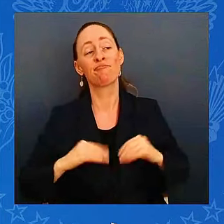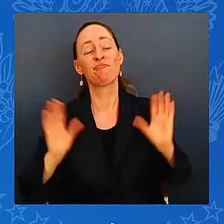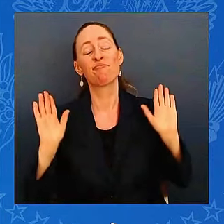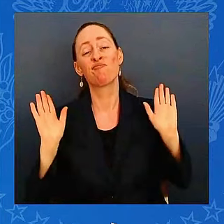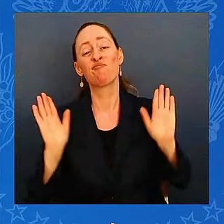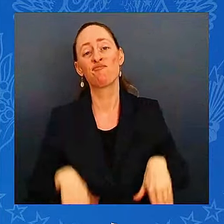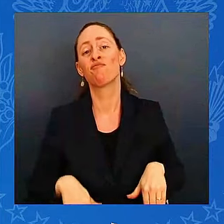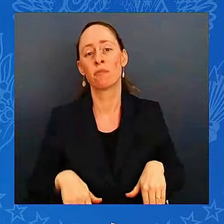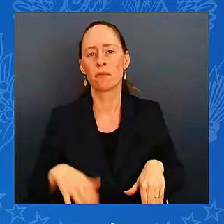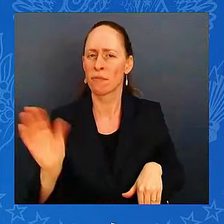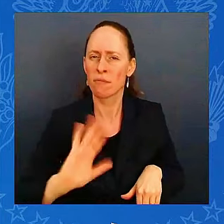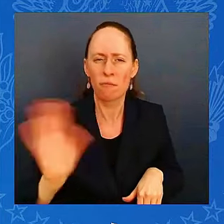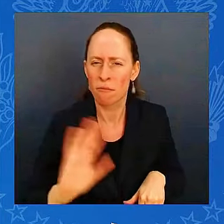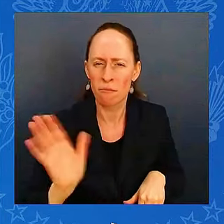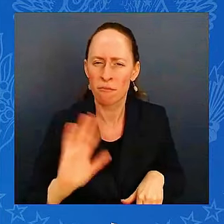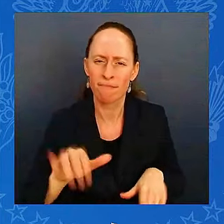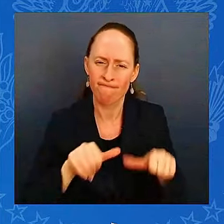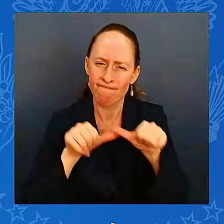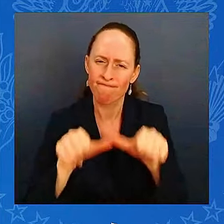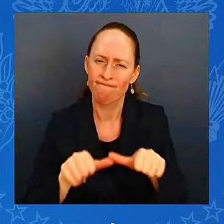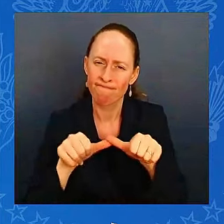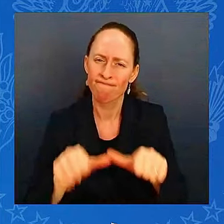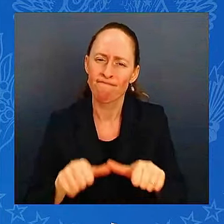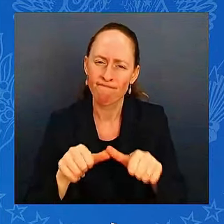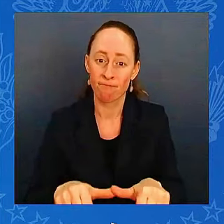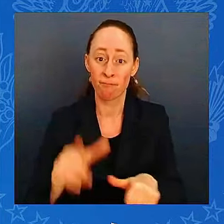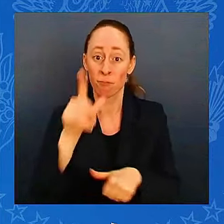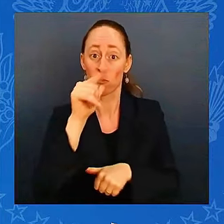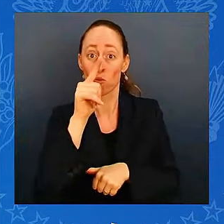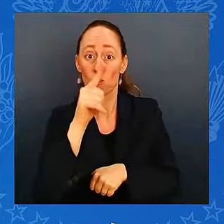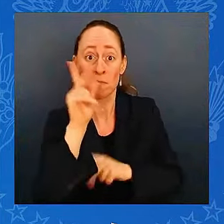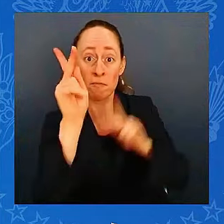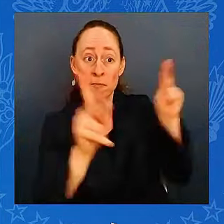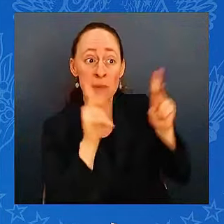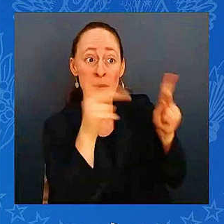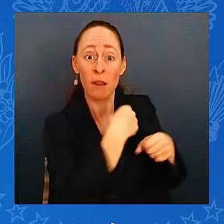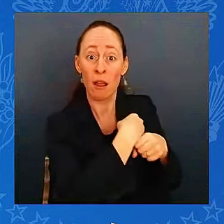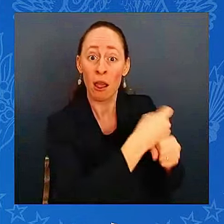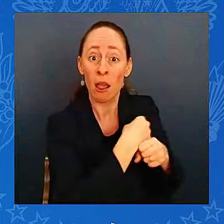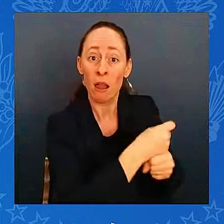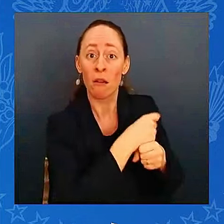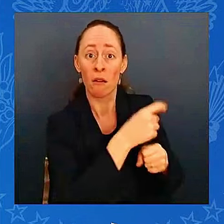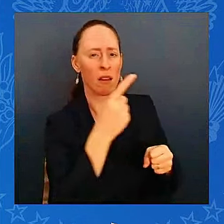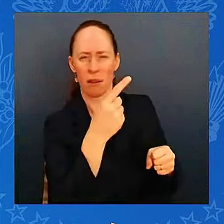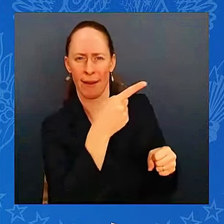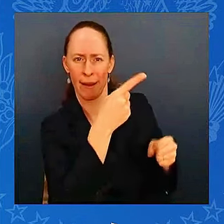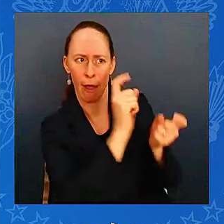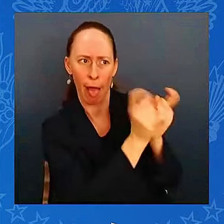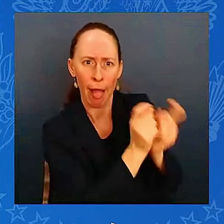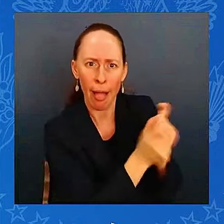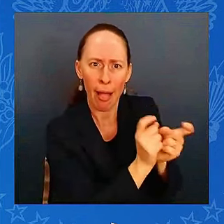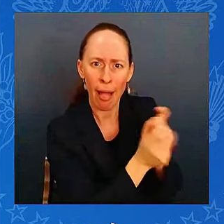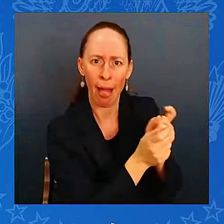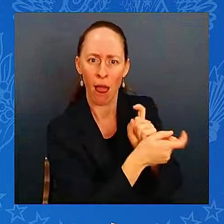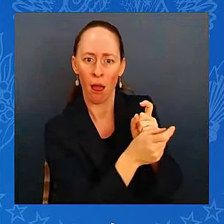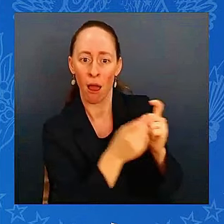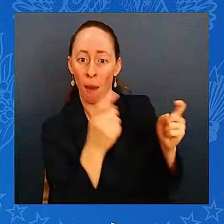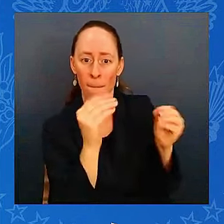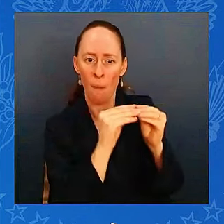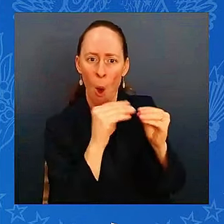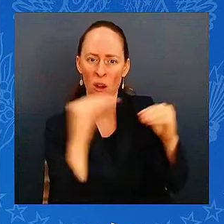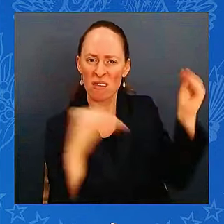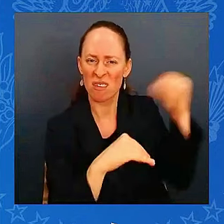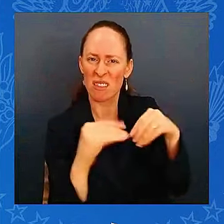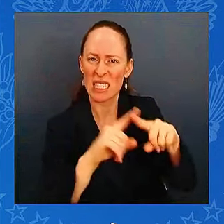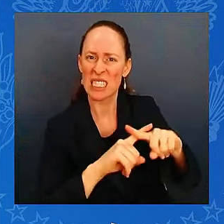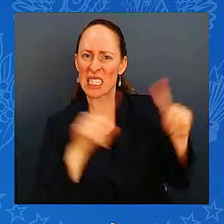cartels continue to adapt their practices, develop new chemicals, move fast to evade our efforts. We have to move